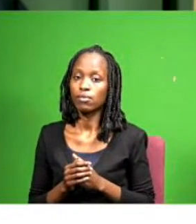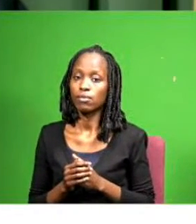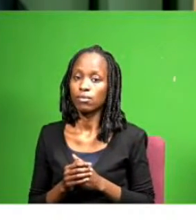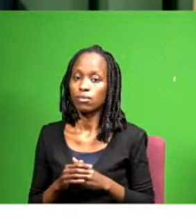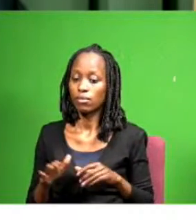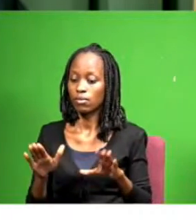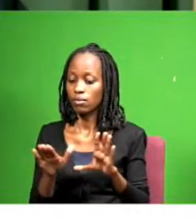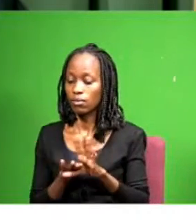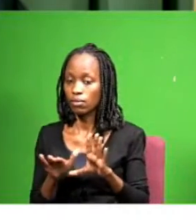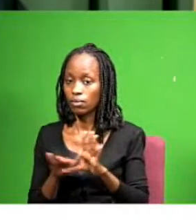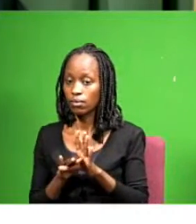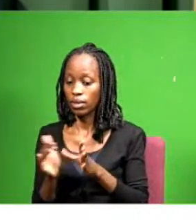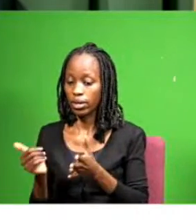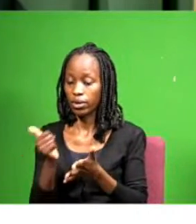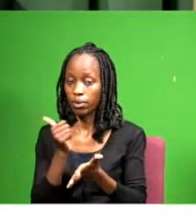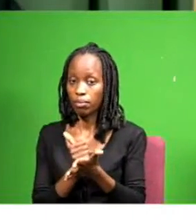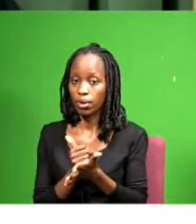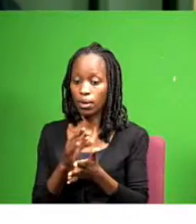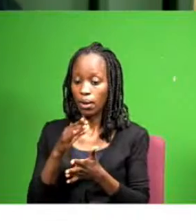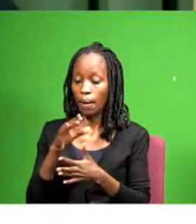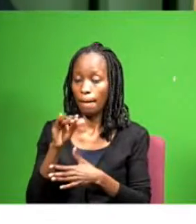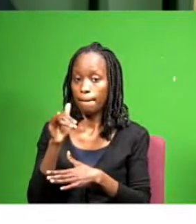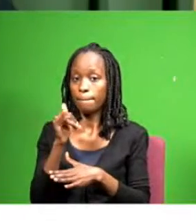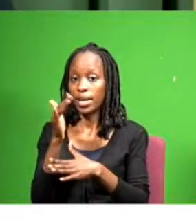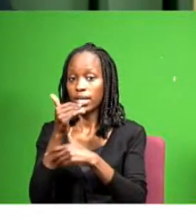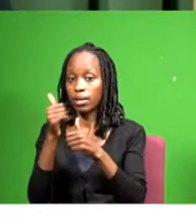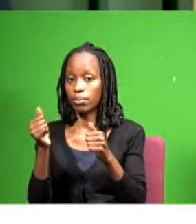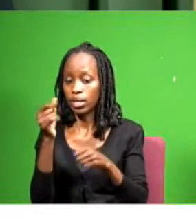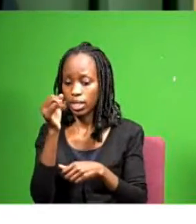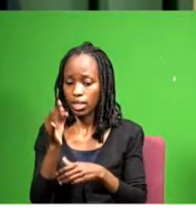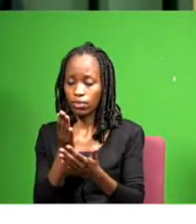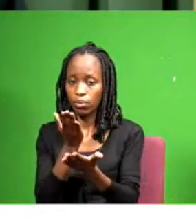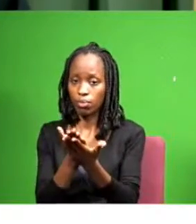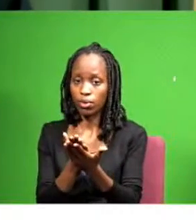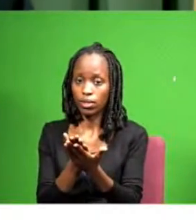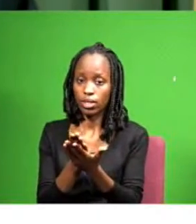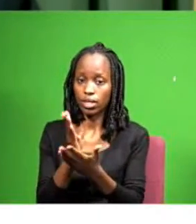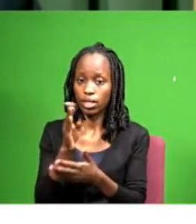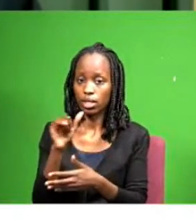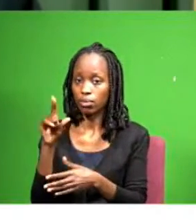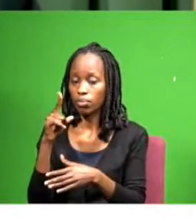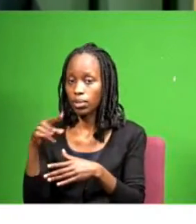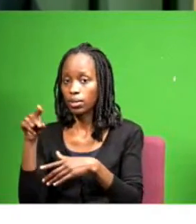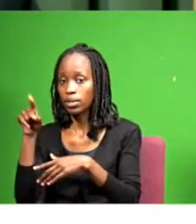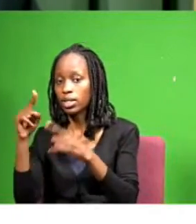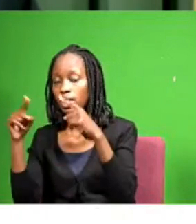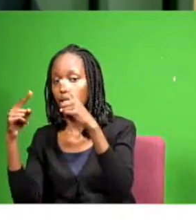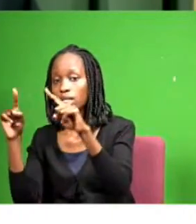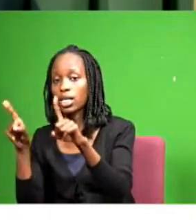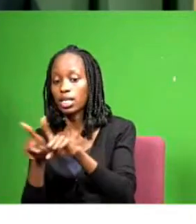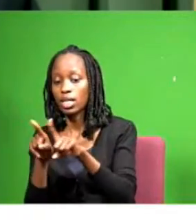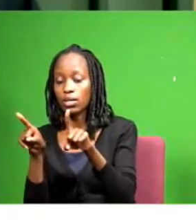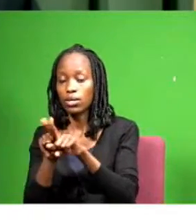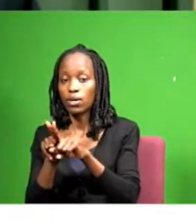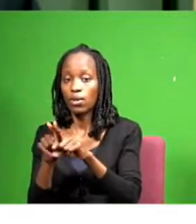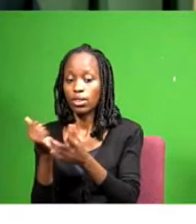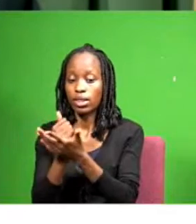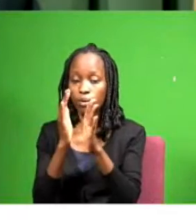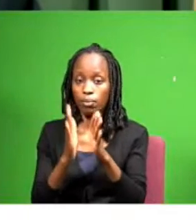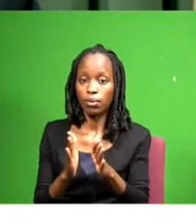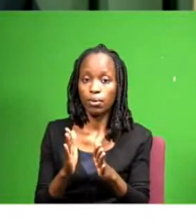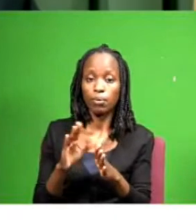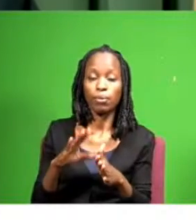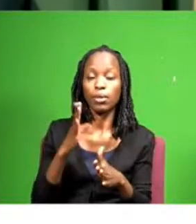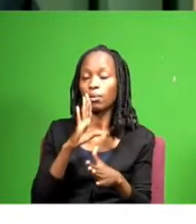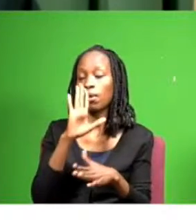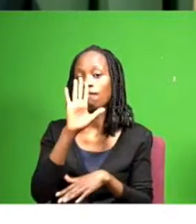members are appointed by the executive. If the proposed bill goes through, the executive's appointees shall be a total of